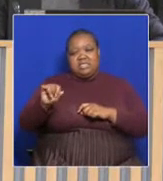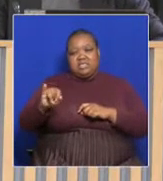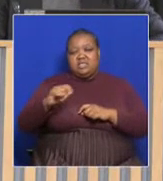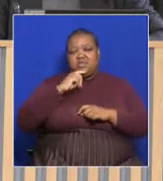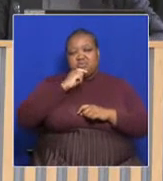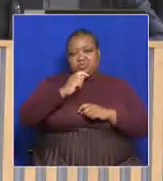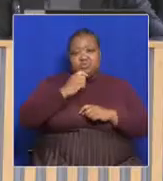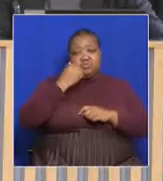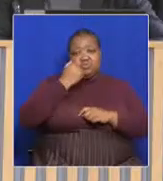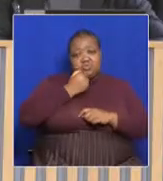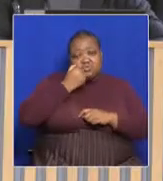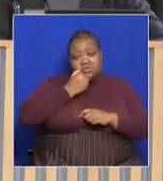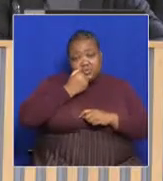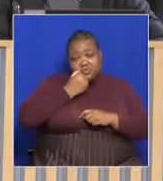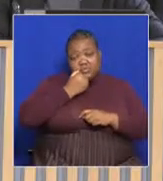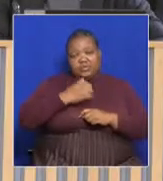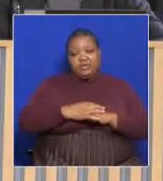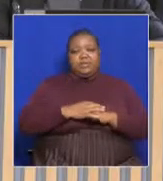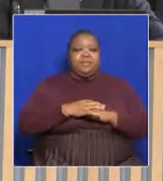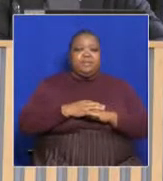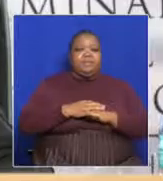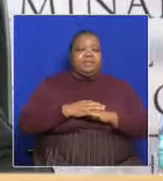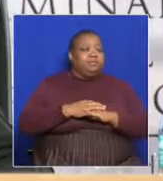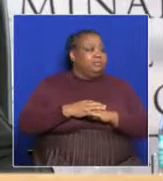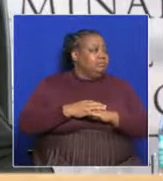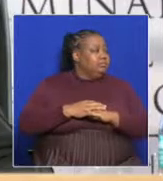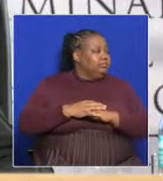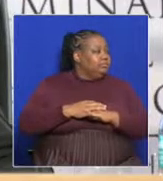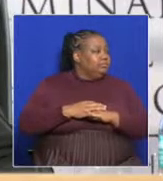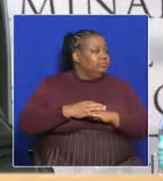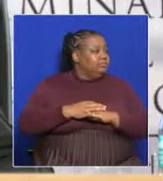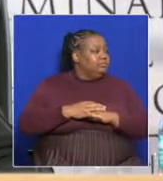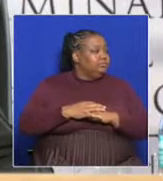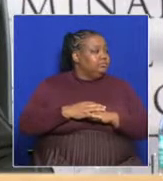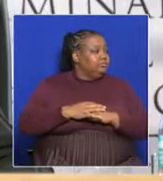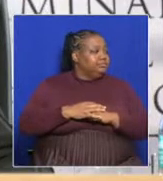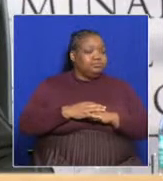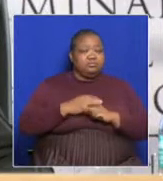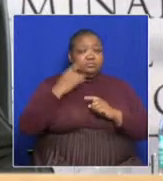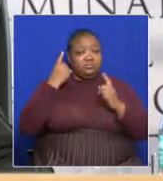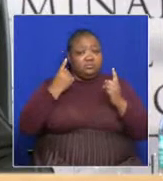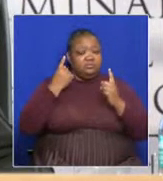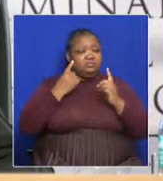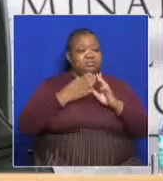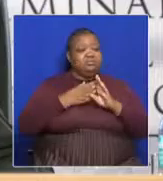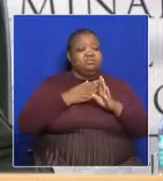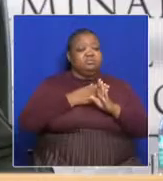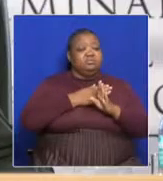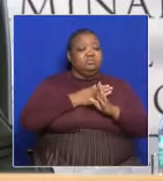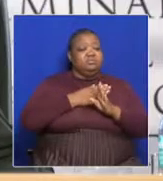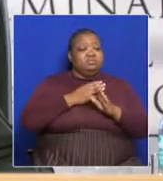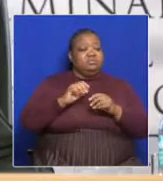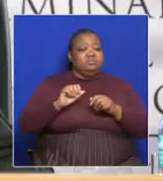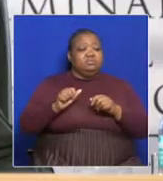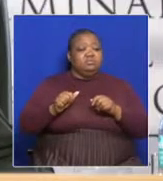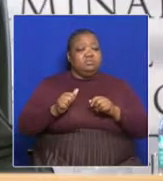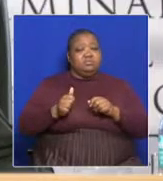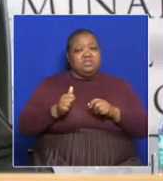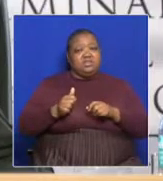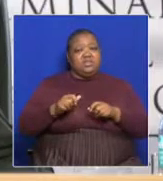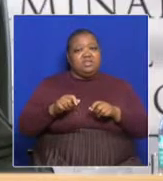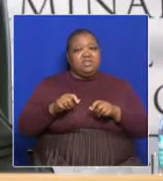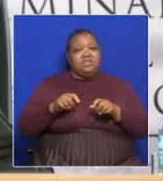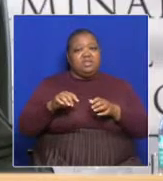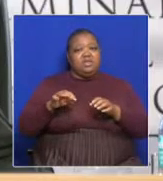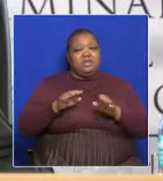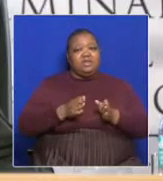stage where I should... I think so. Before we have to make other logistical arrangements, yes. I think it's only proper to Yes. release